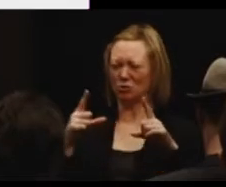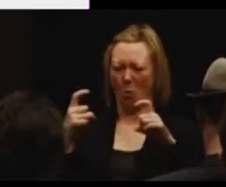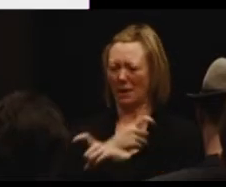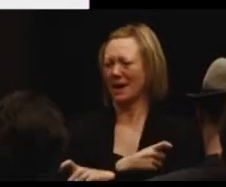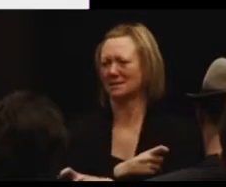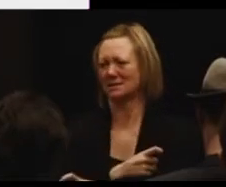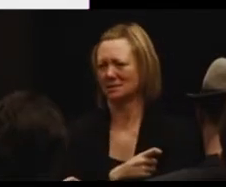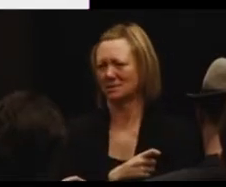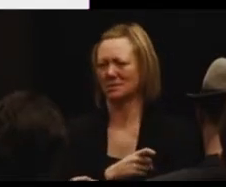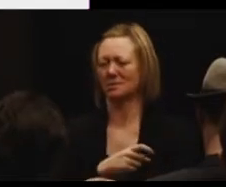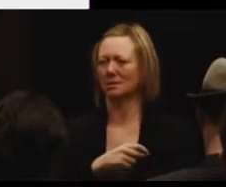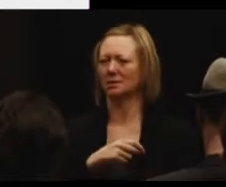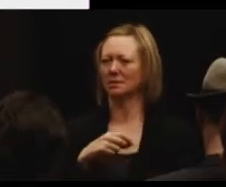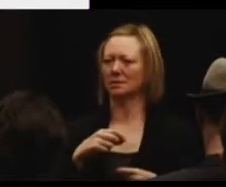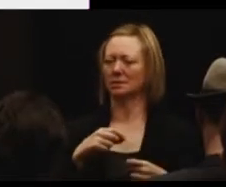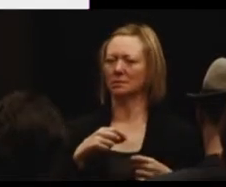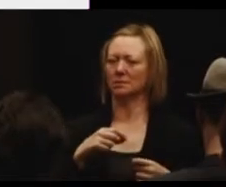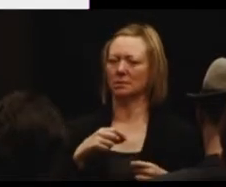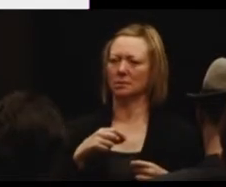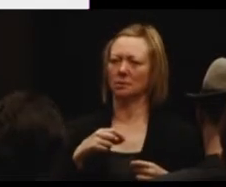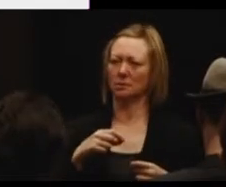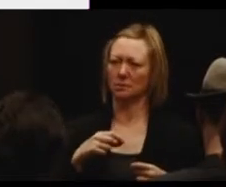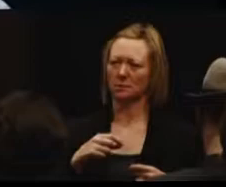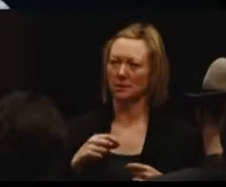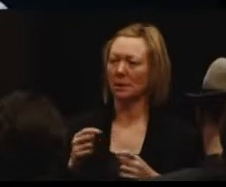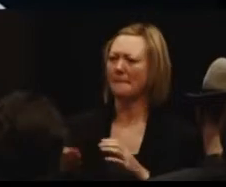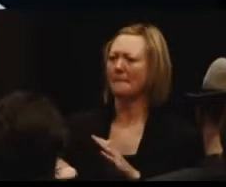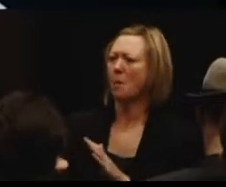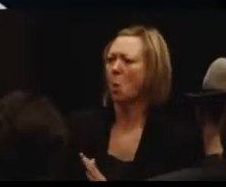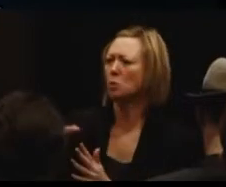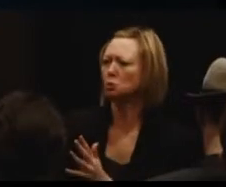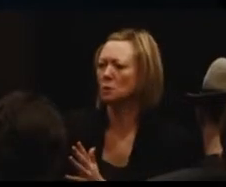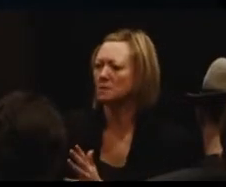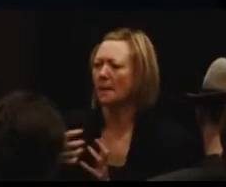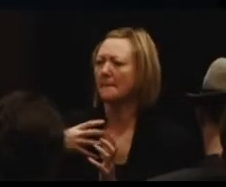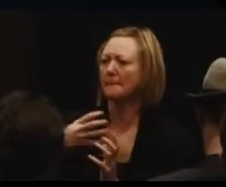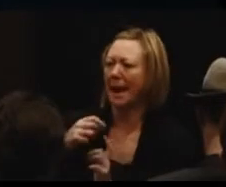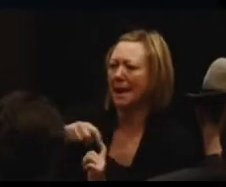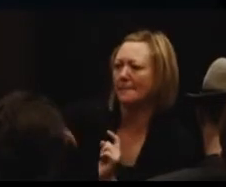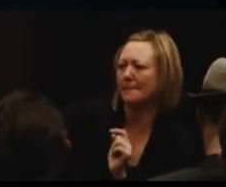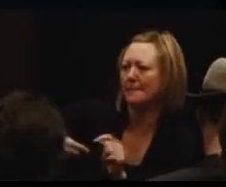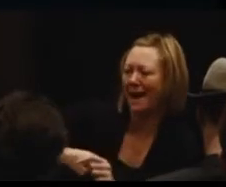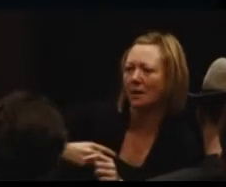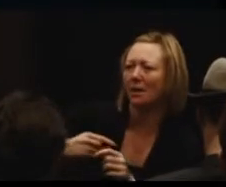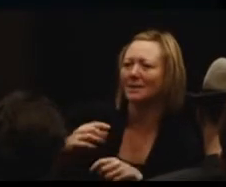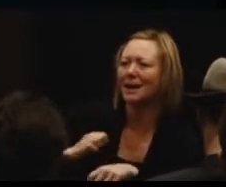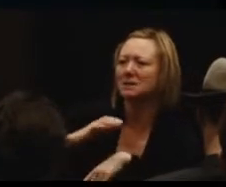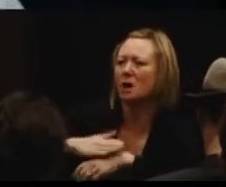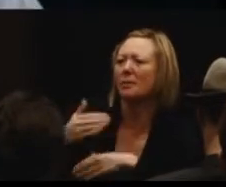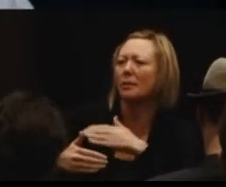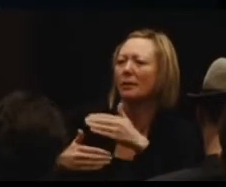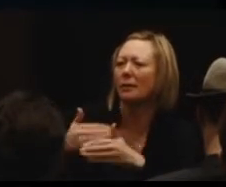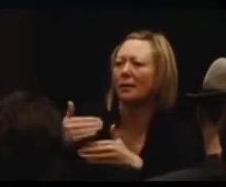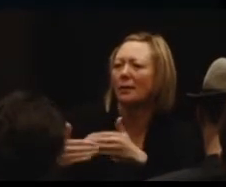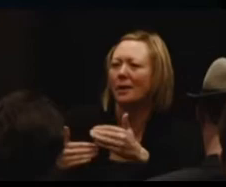where you get some increase in choice finally leading through to a return on capital and a general improvement. There's also lots of other